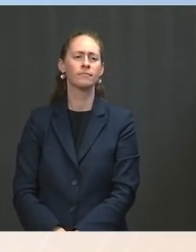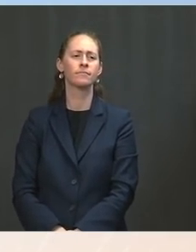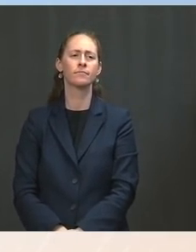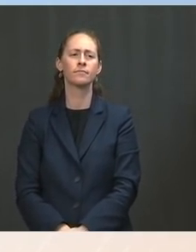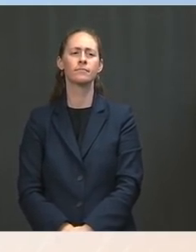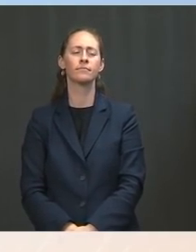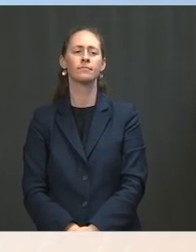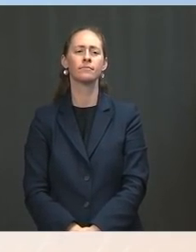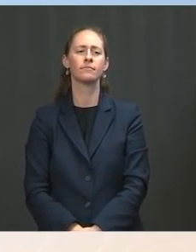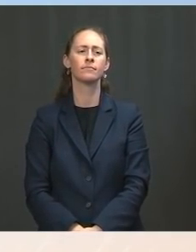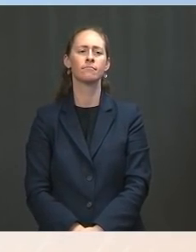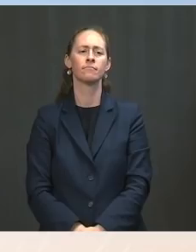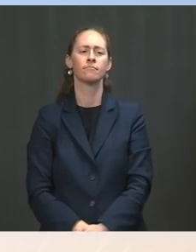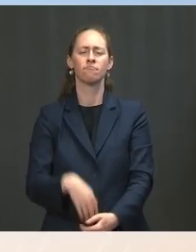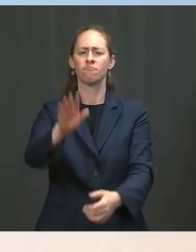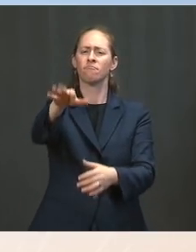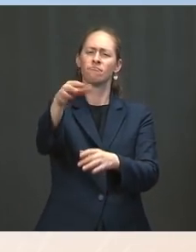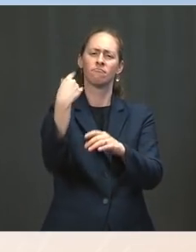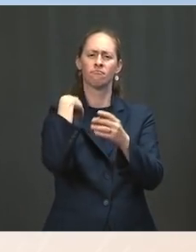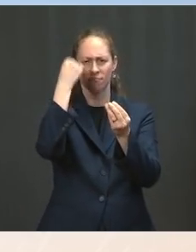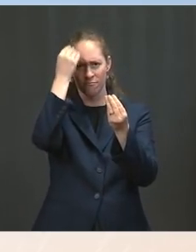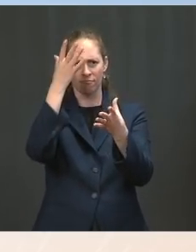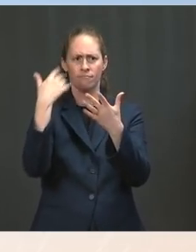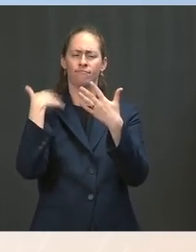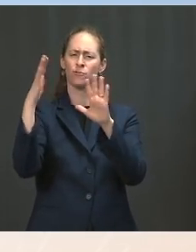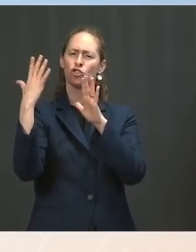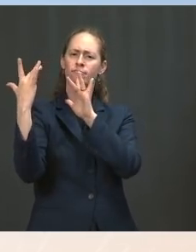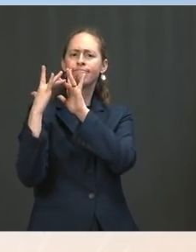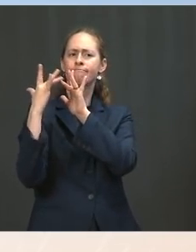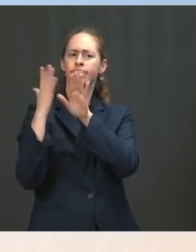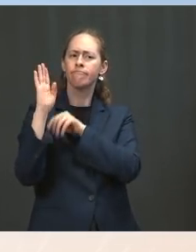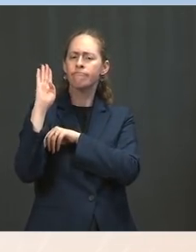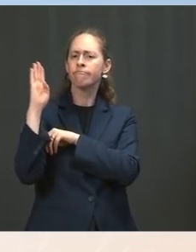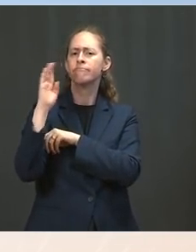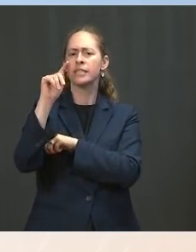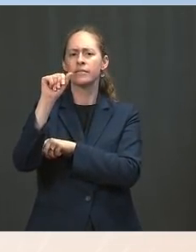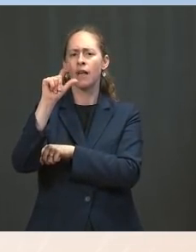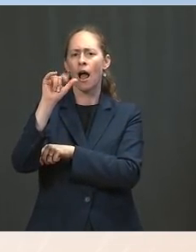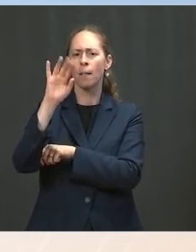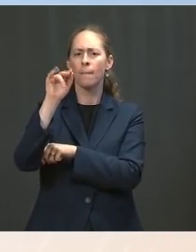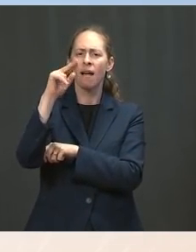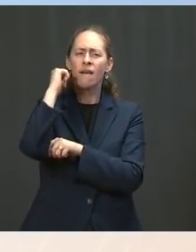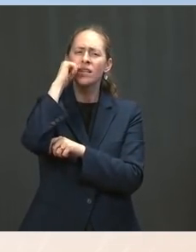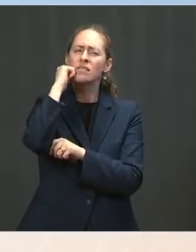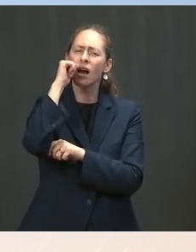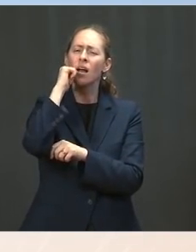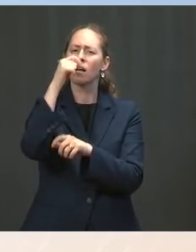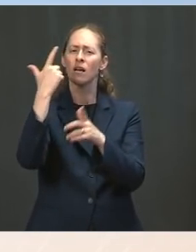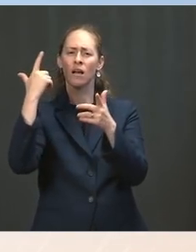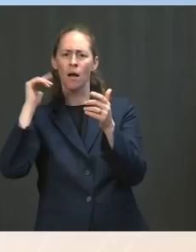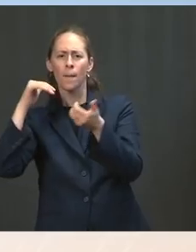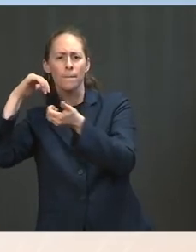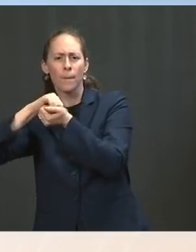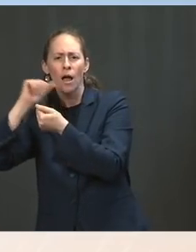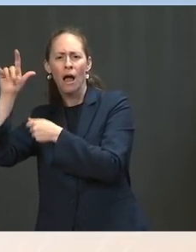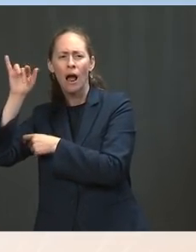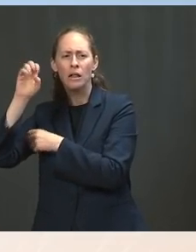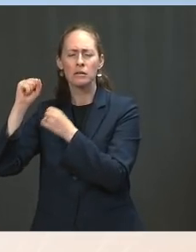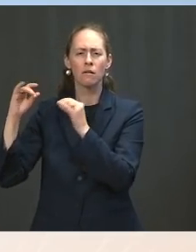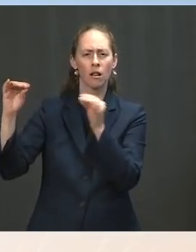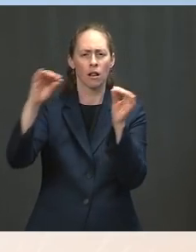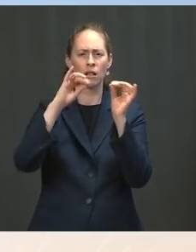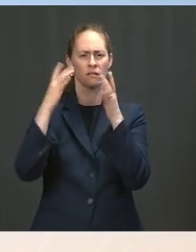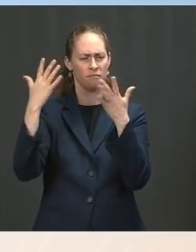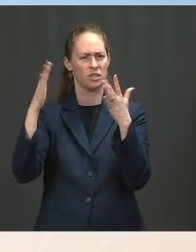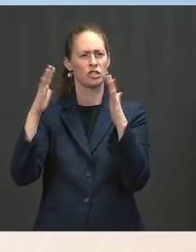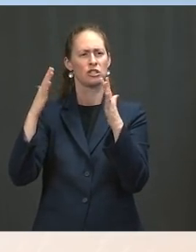with the Taliban daily. We're in touch with our allies and partners. We're reviewing our progress in this particular operation, which we feel